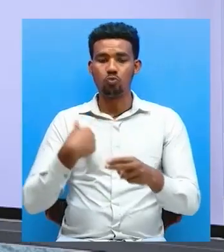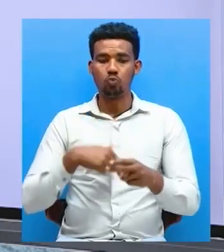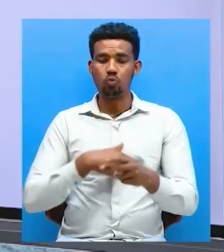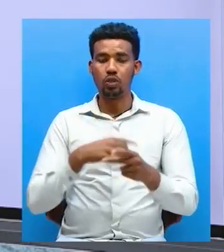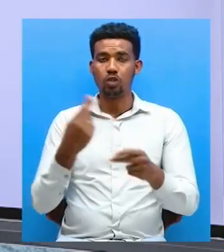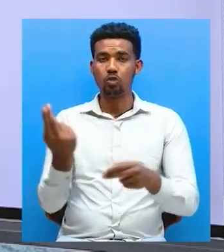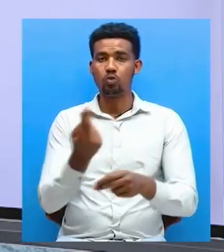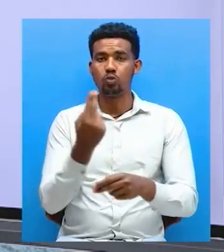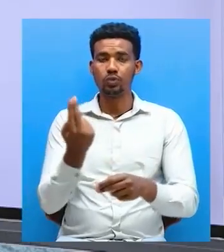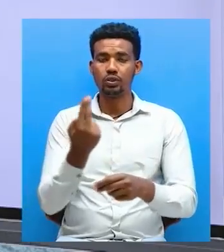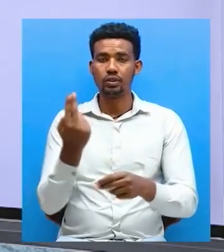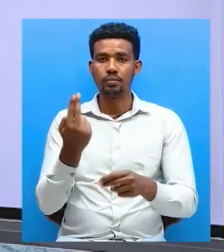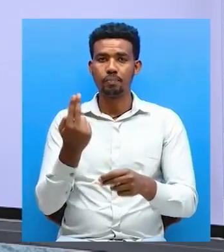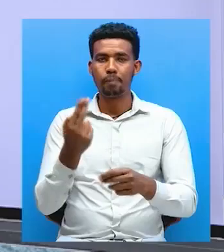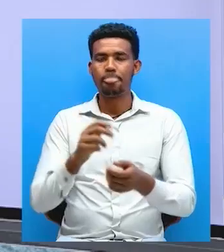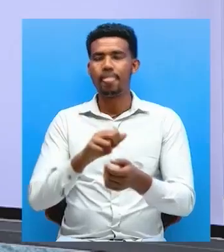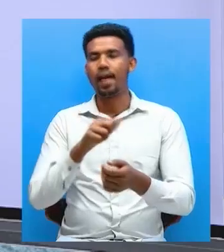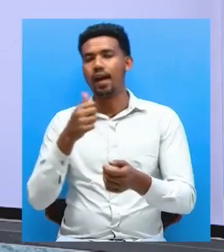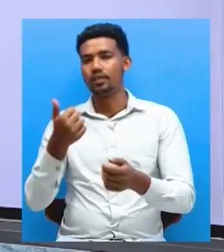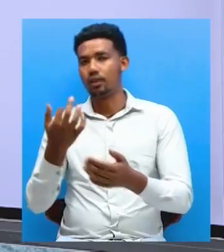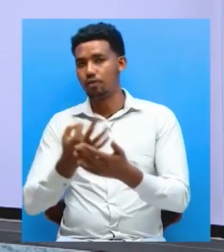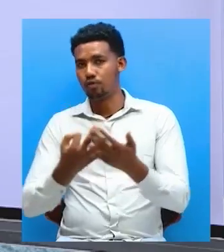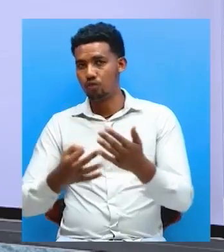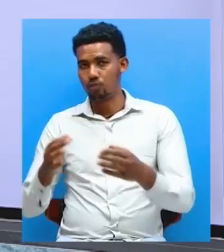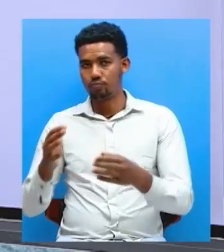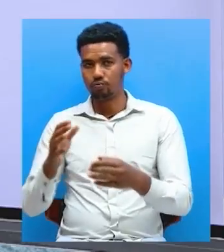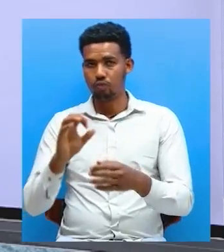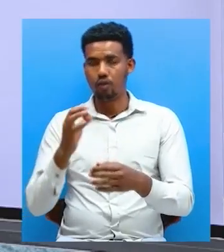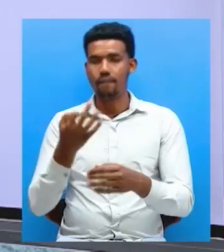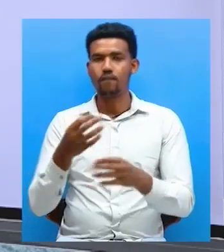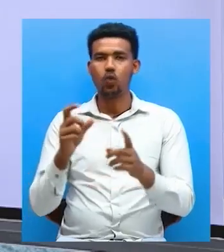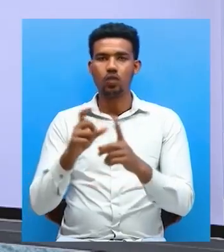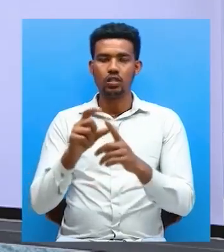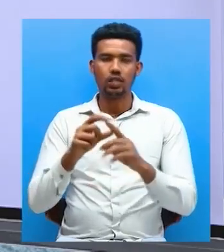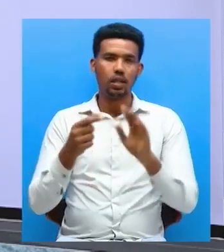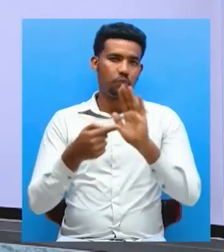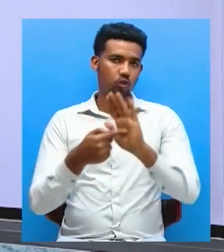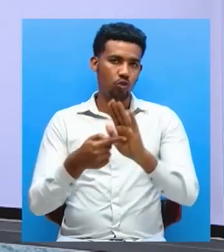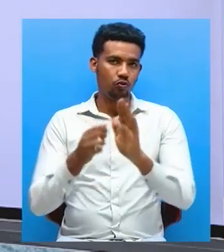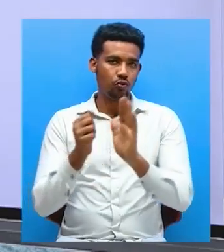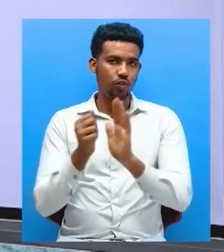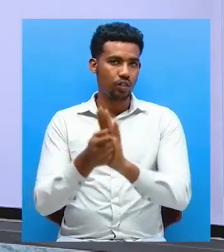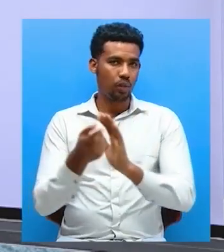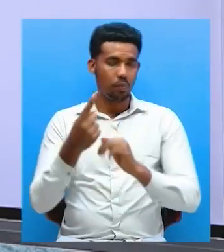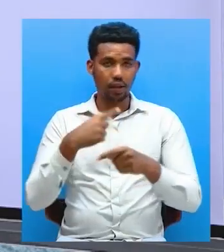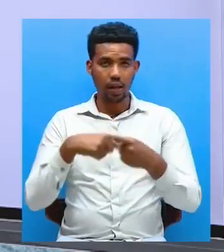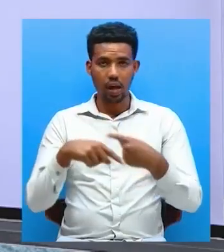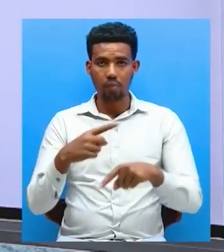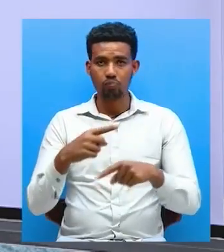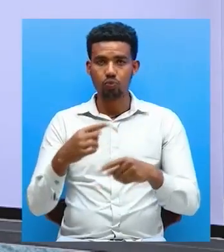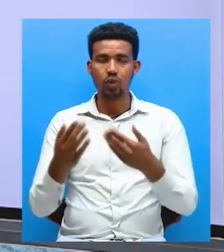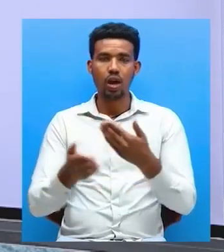them with other form of words. Let me show you. For example, when we come to